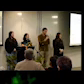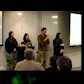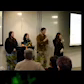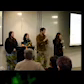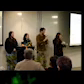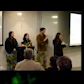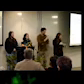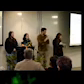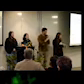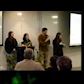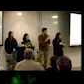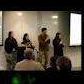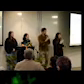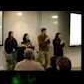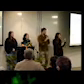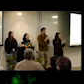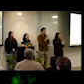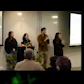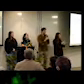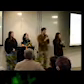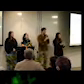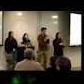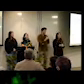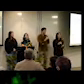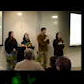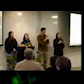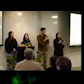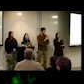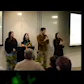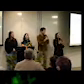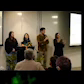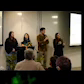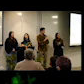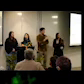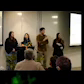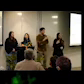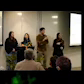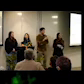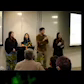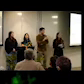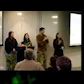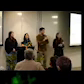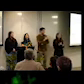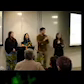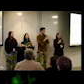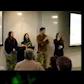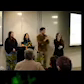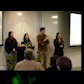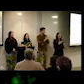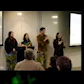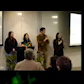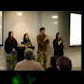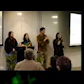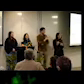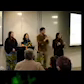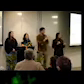It's a great question. It's one that always comes up. But there is some truth behind it, because often we find that we can fall asleep